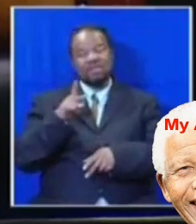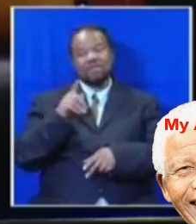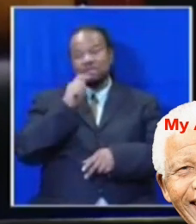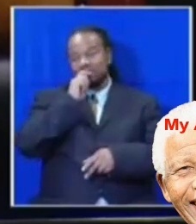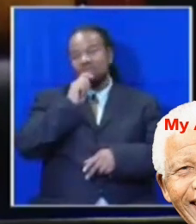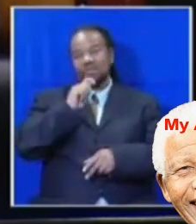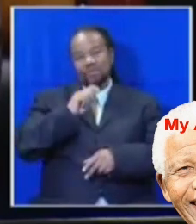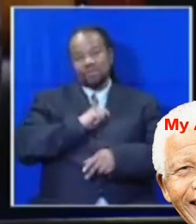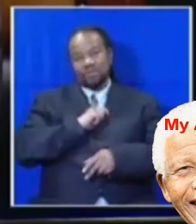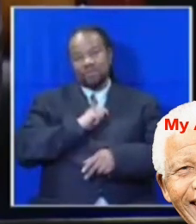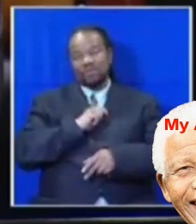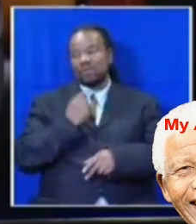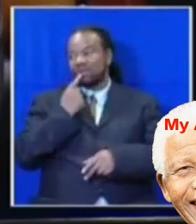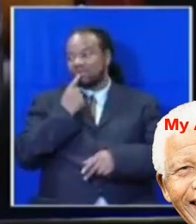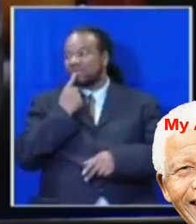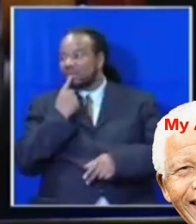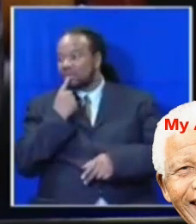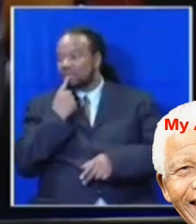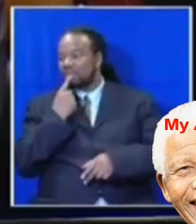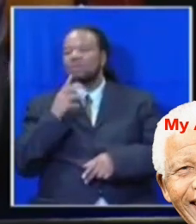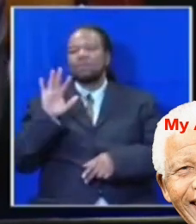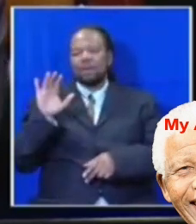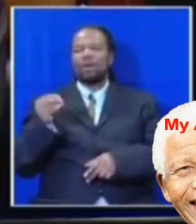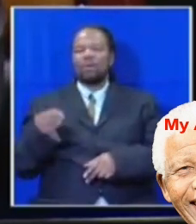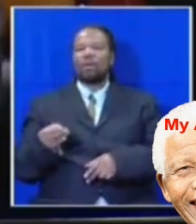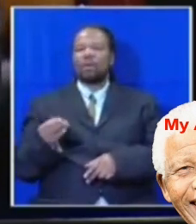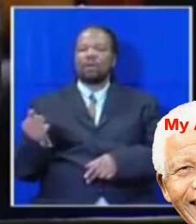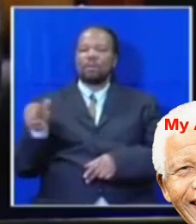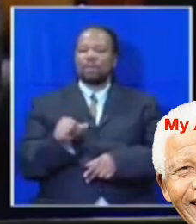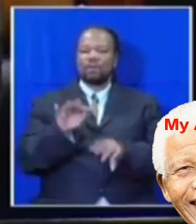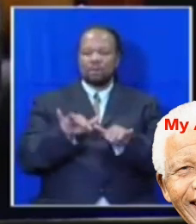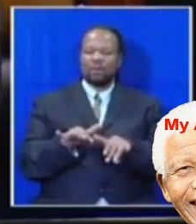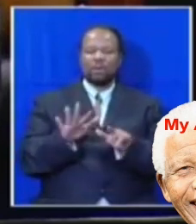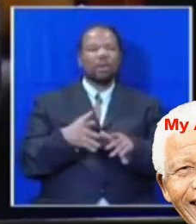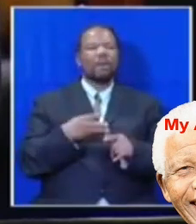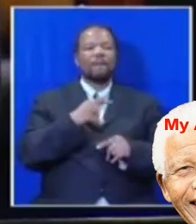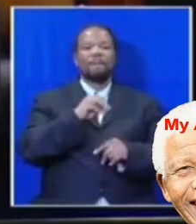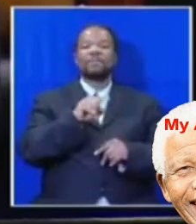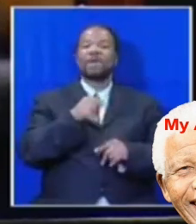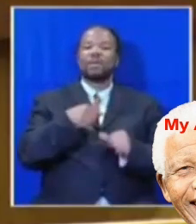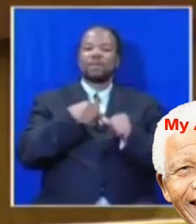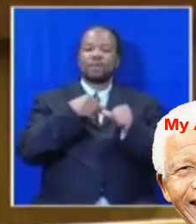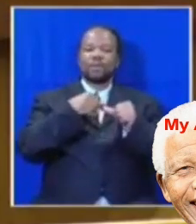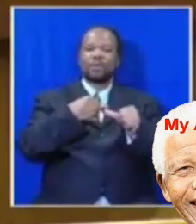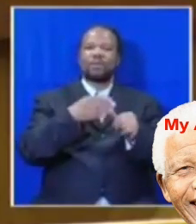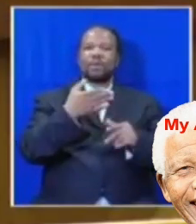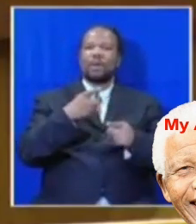what the member has said, then I'll come back to the House to make a ruling in that regard. Continue, honorable member Mthembu. Point of order,